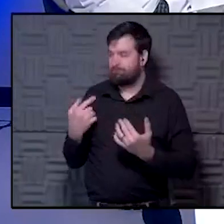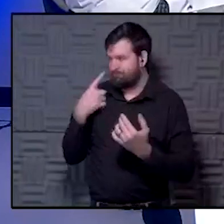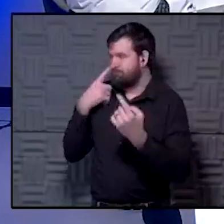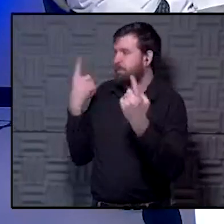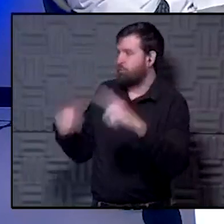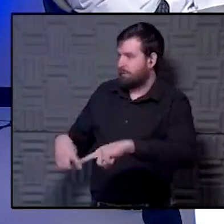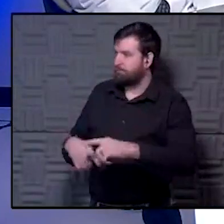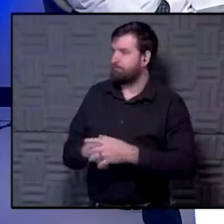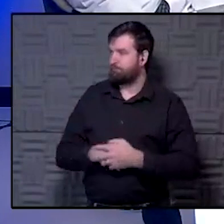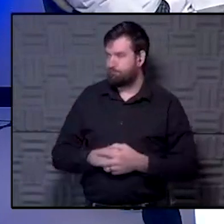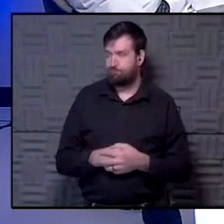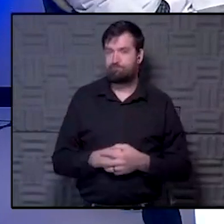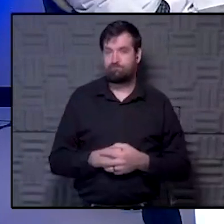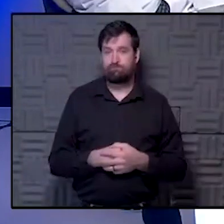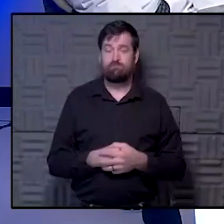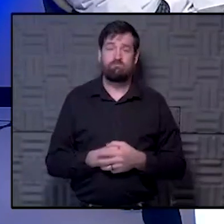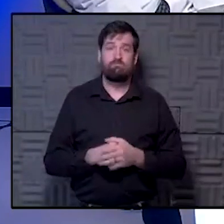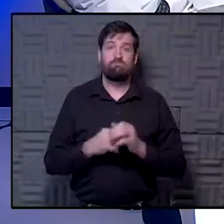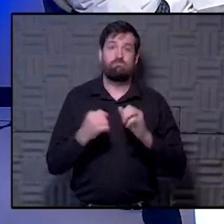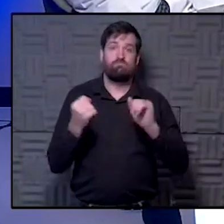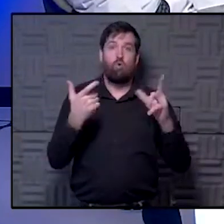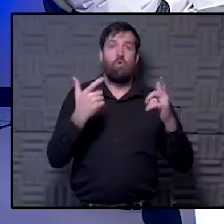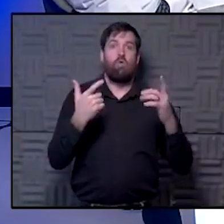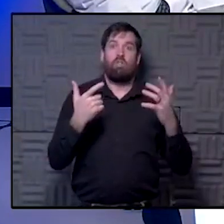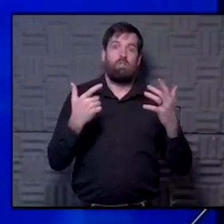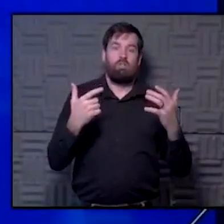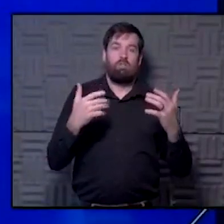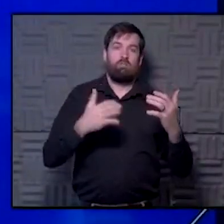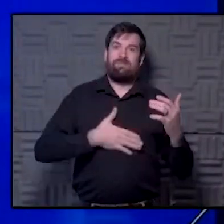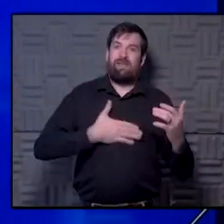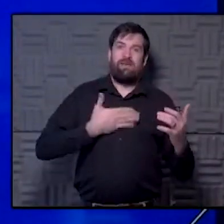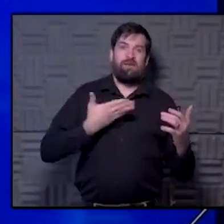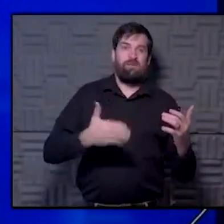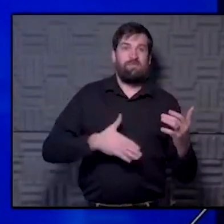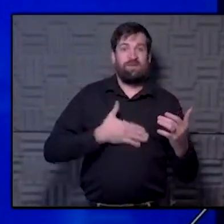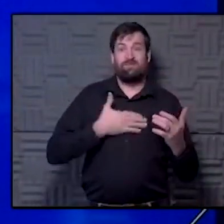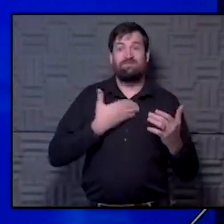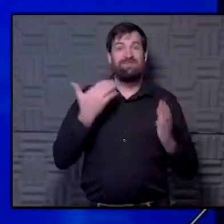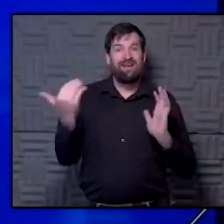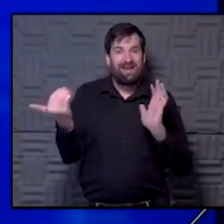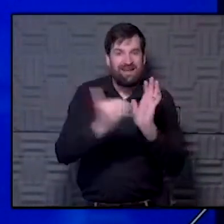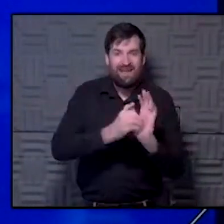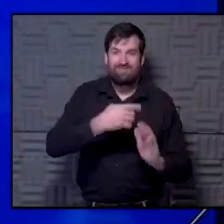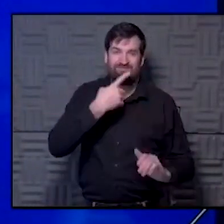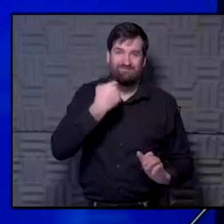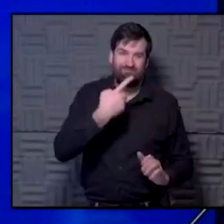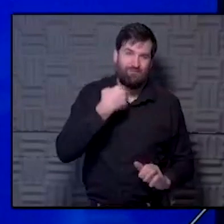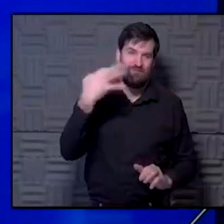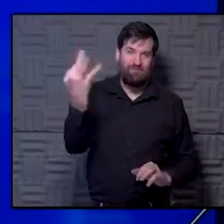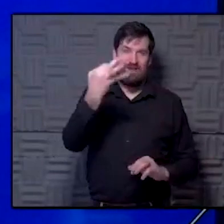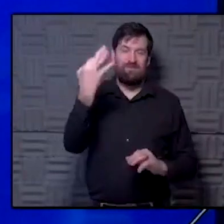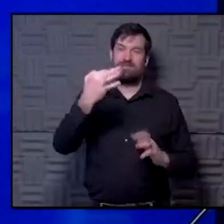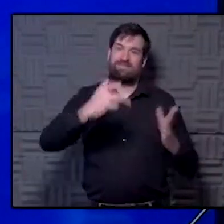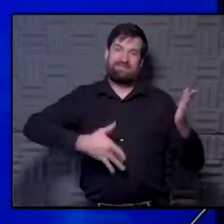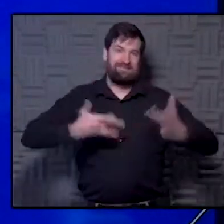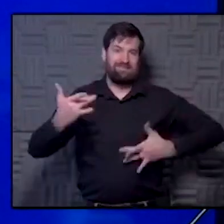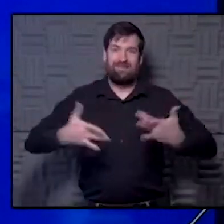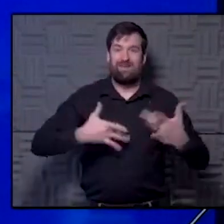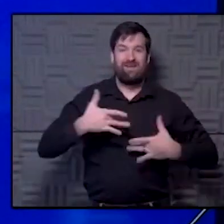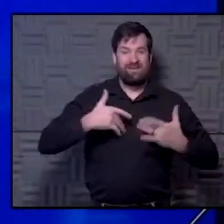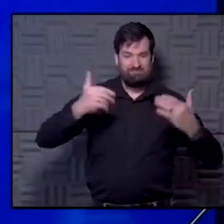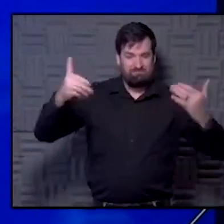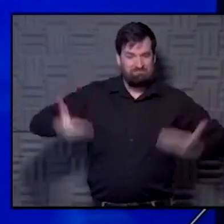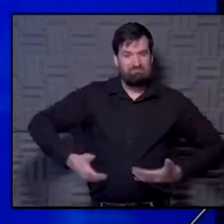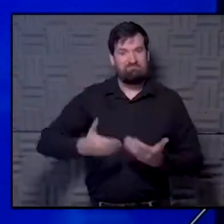I think we're all very happy that tomorrow is another Red Friday. Excited to host another AFC Championship